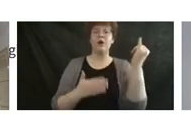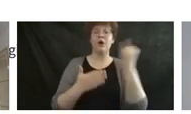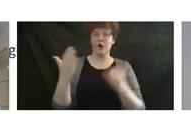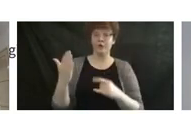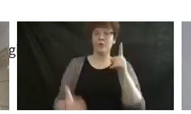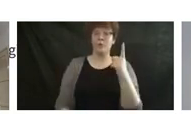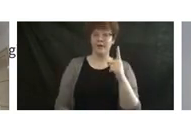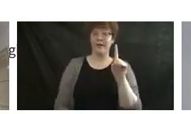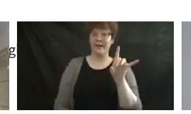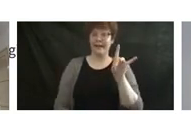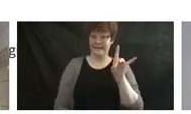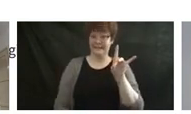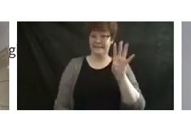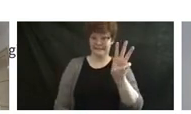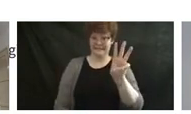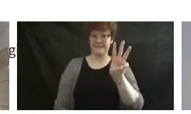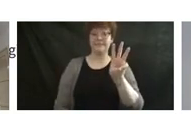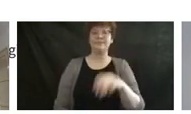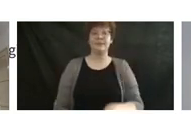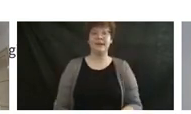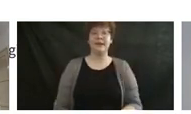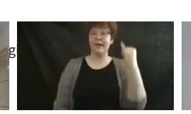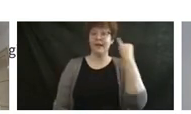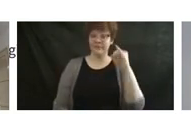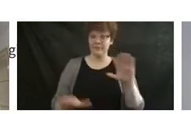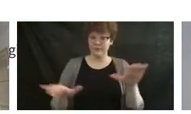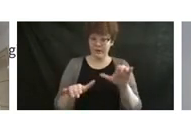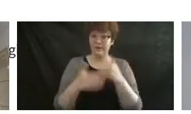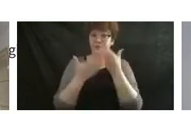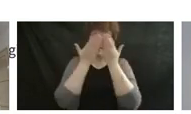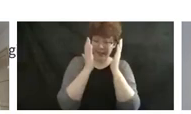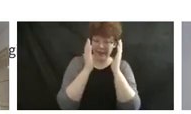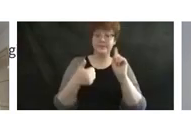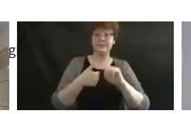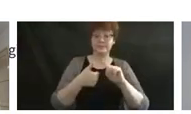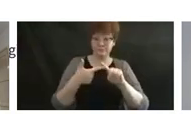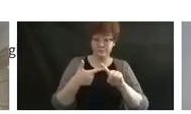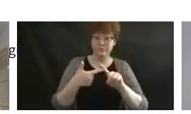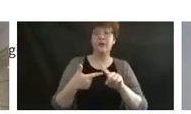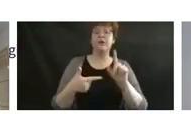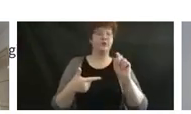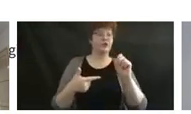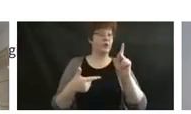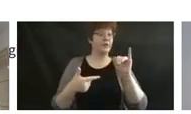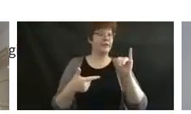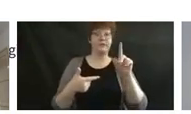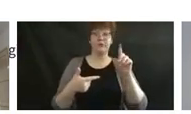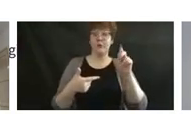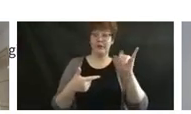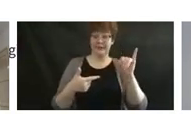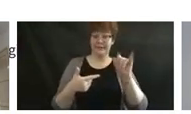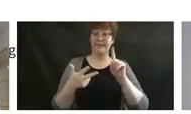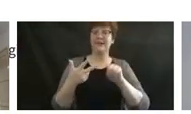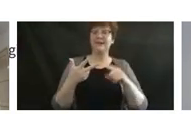we've done the Tokidoki assignment. Normally, I assign the architectural detail for the final